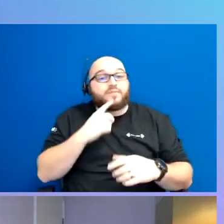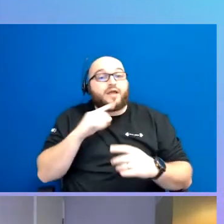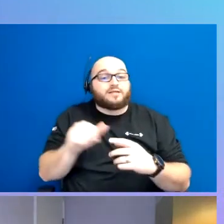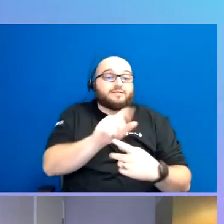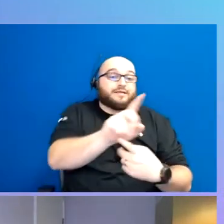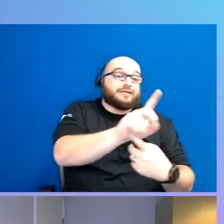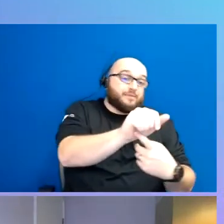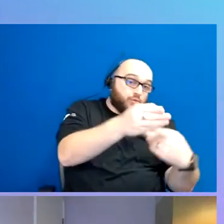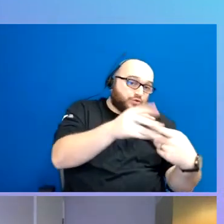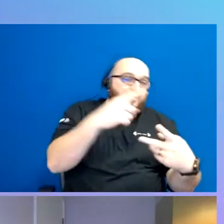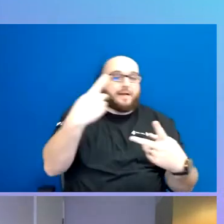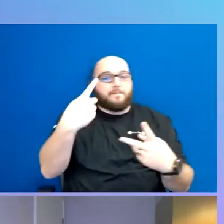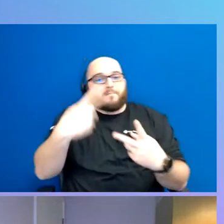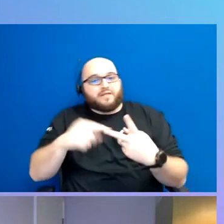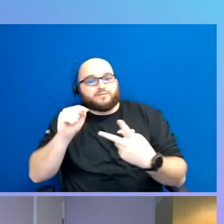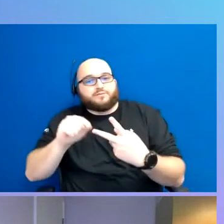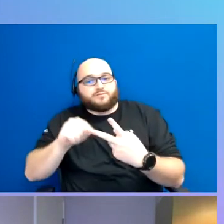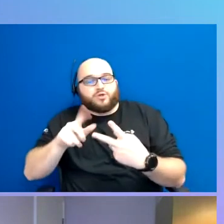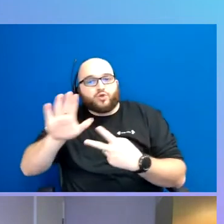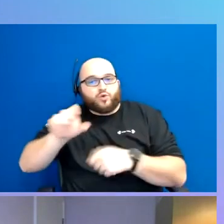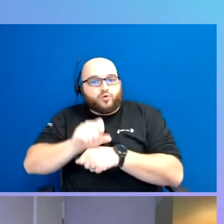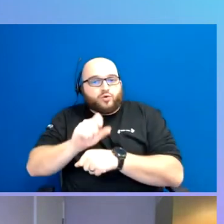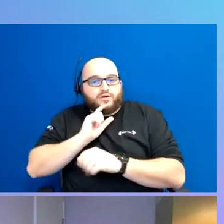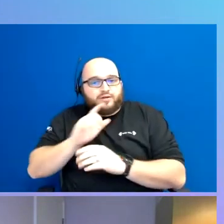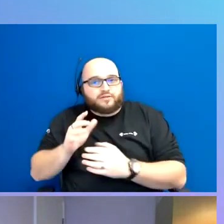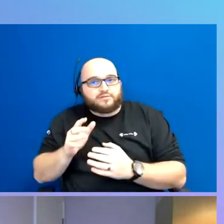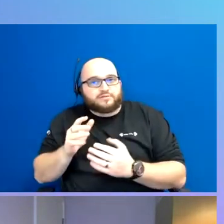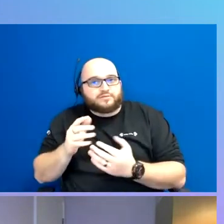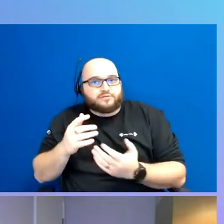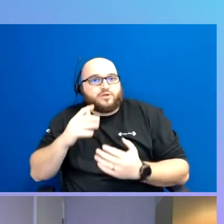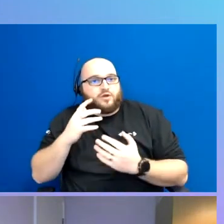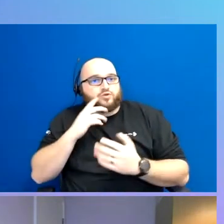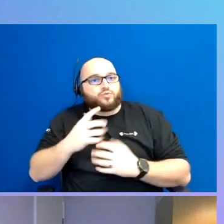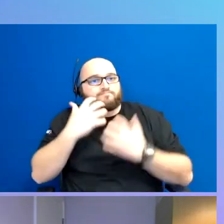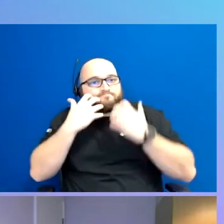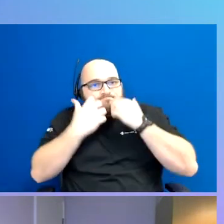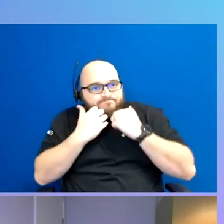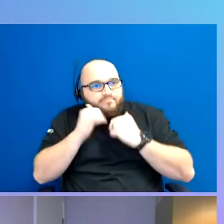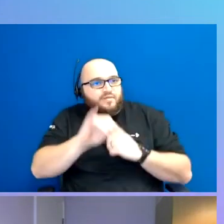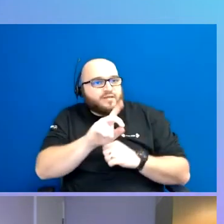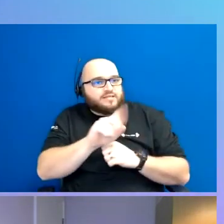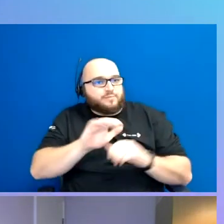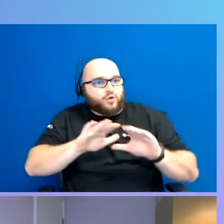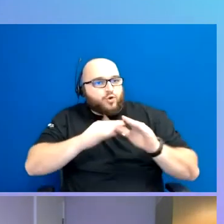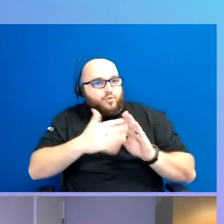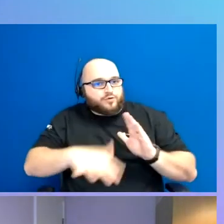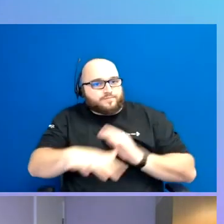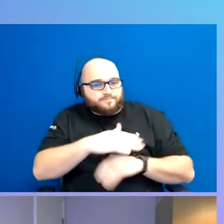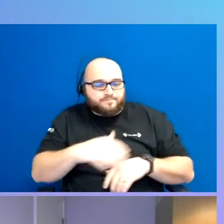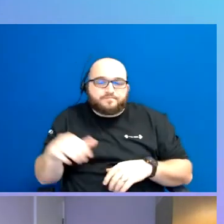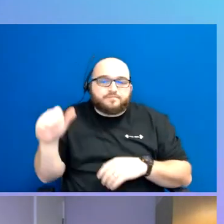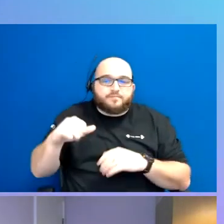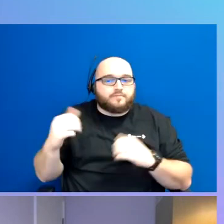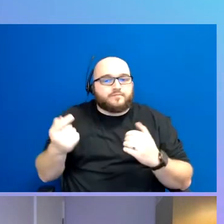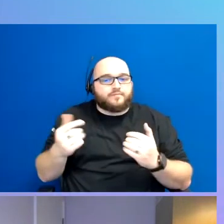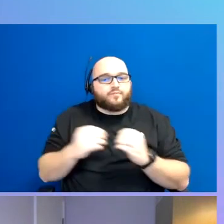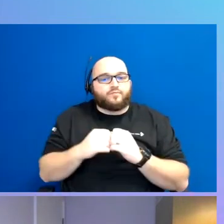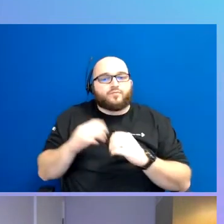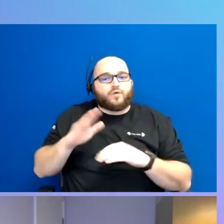and someone whose career is based on valuing this community. So know that while it is rarer, you